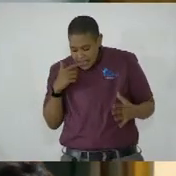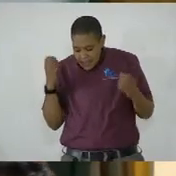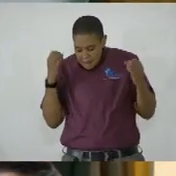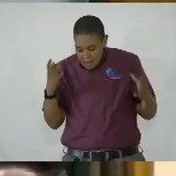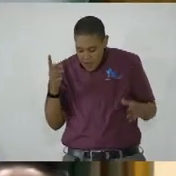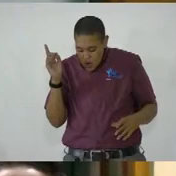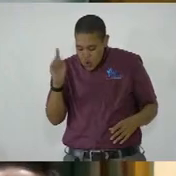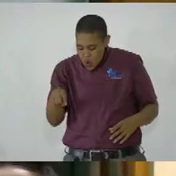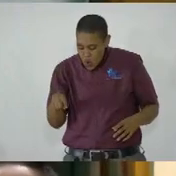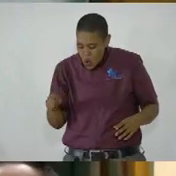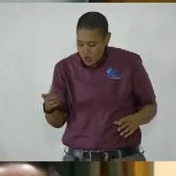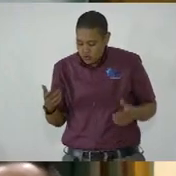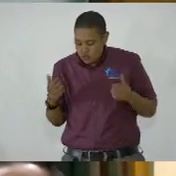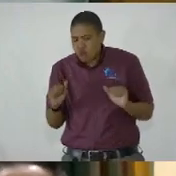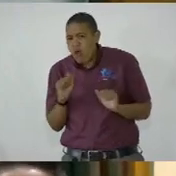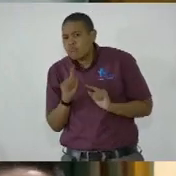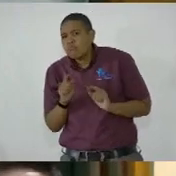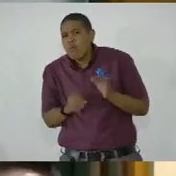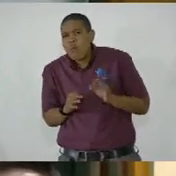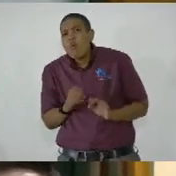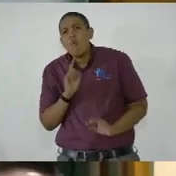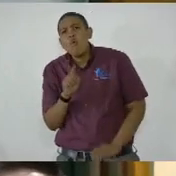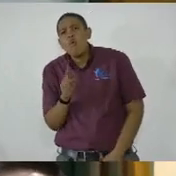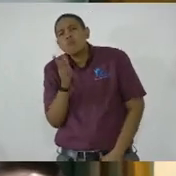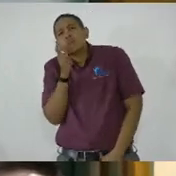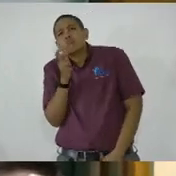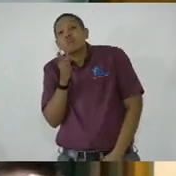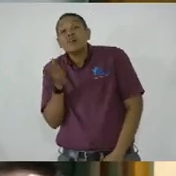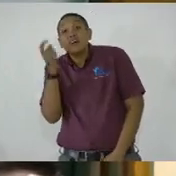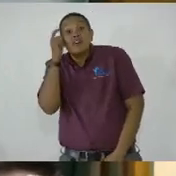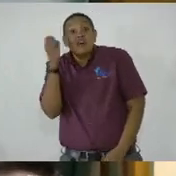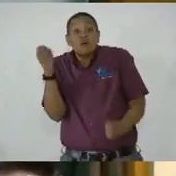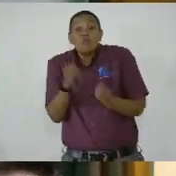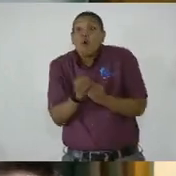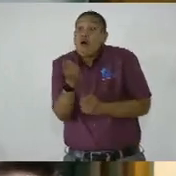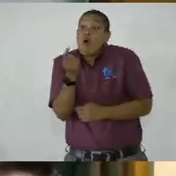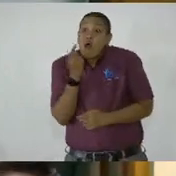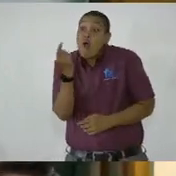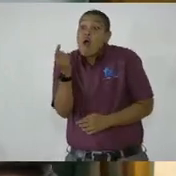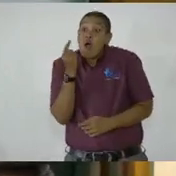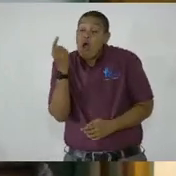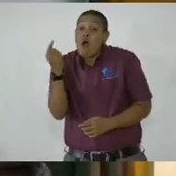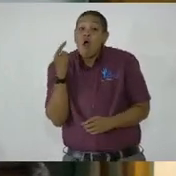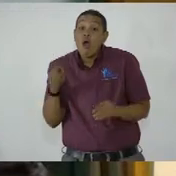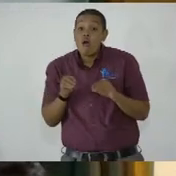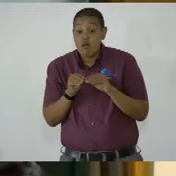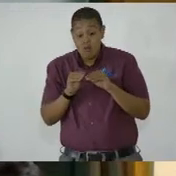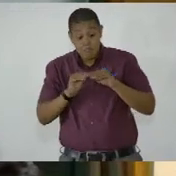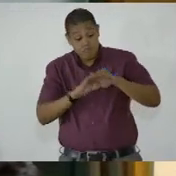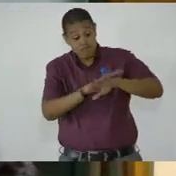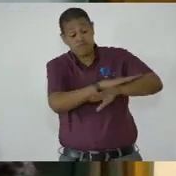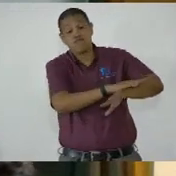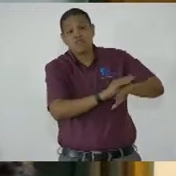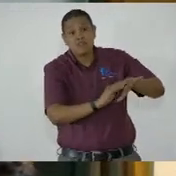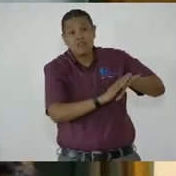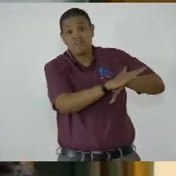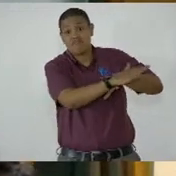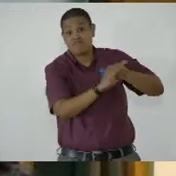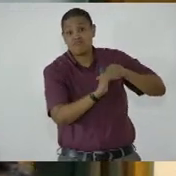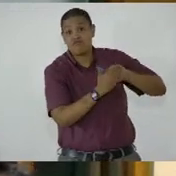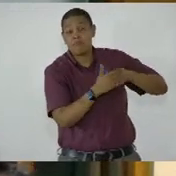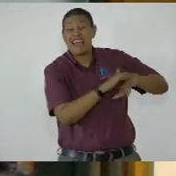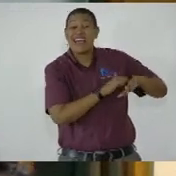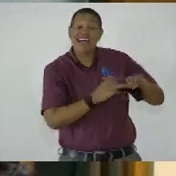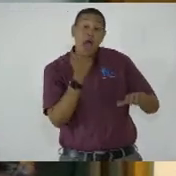tried, Madam Speaker, the problem is that more cases are coming across most of the parishes, especially in the